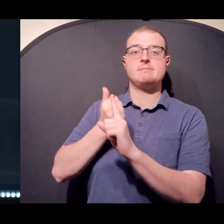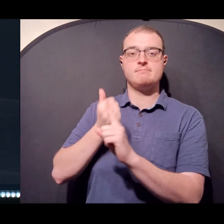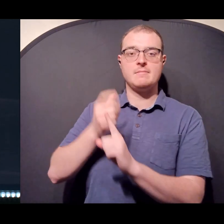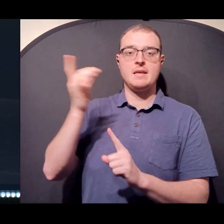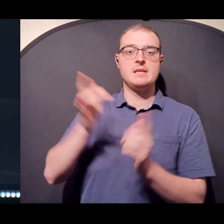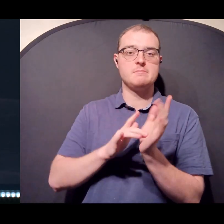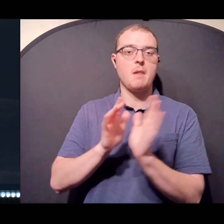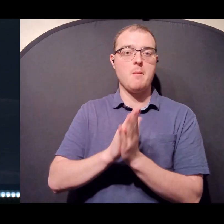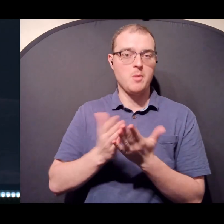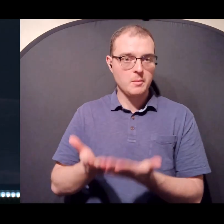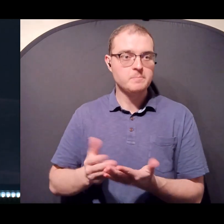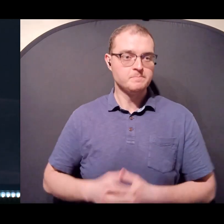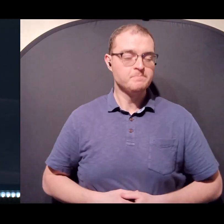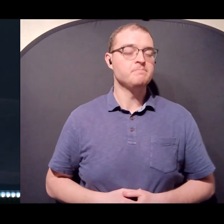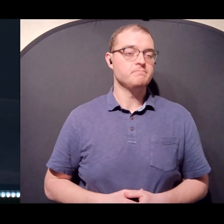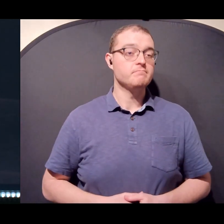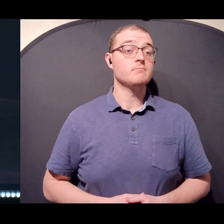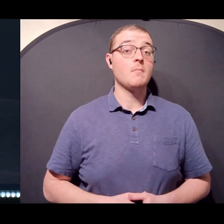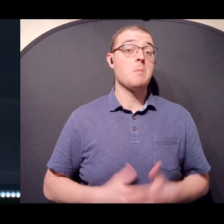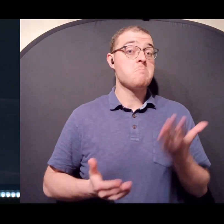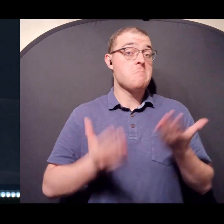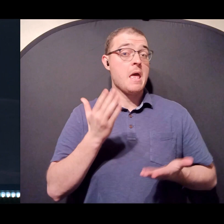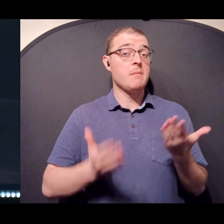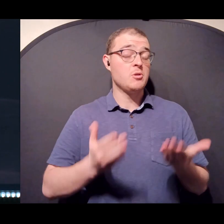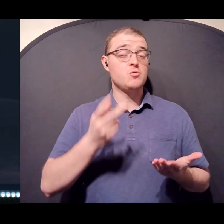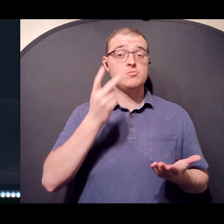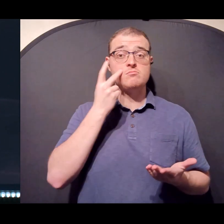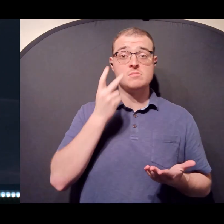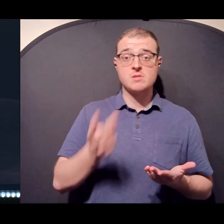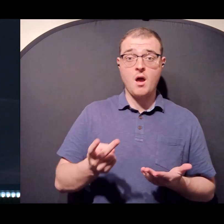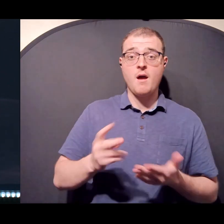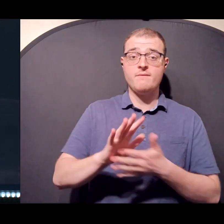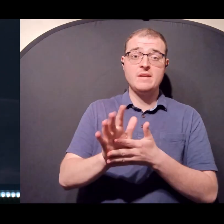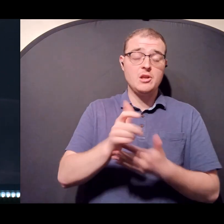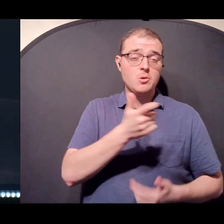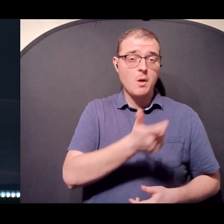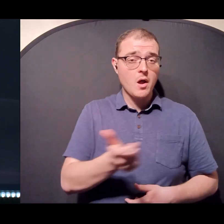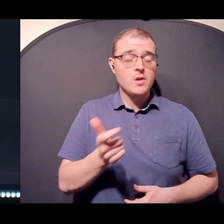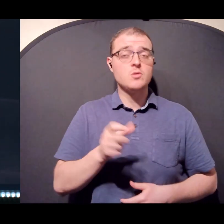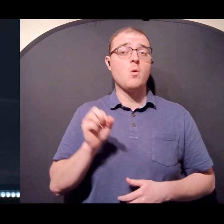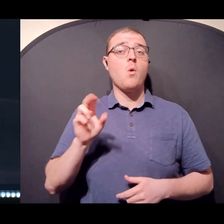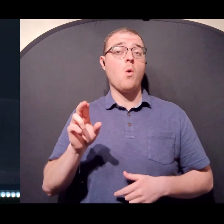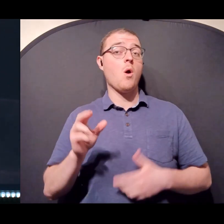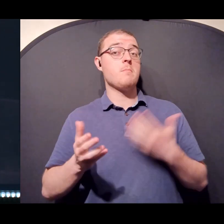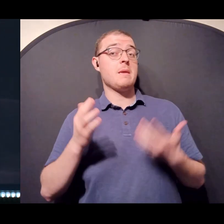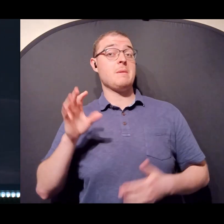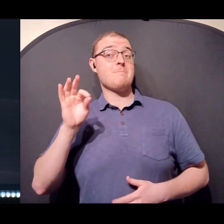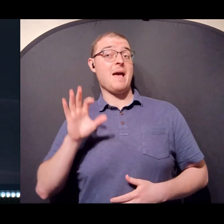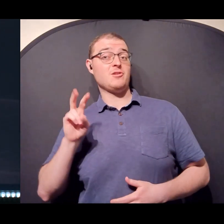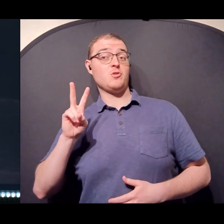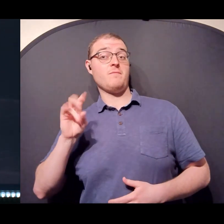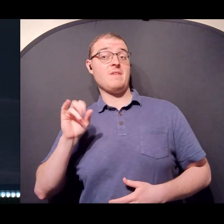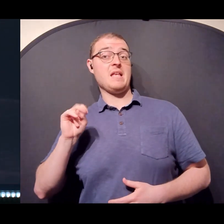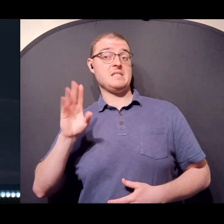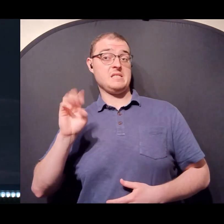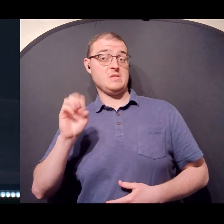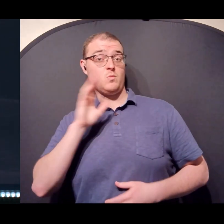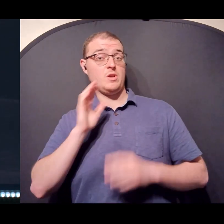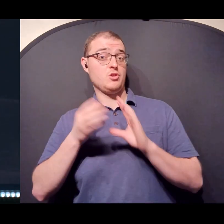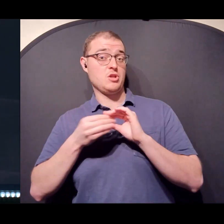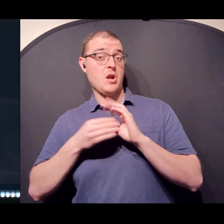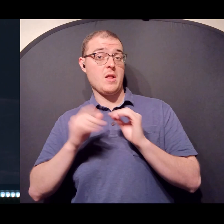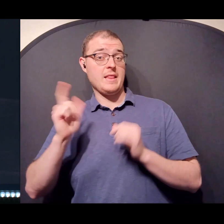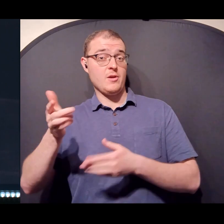Amen? Amen. And then you heard it probably from through some of the videos and maybe Pastor Vince shared, or he will share at the